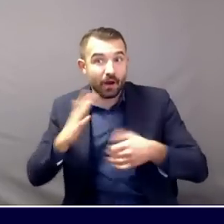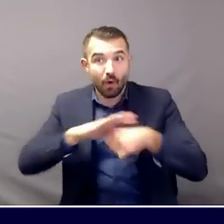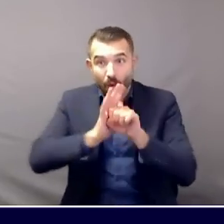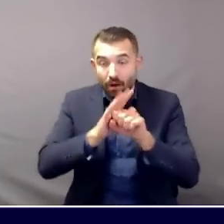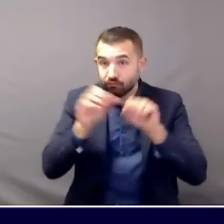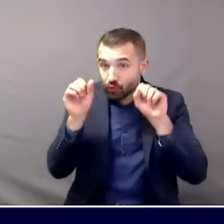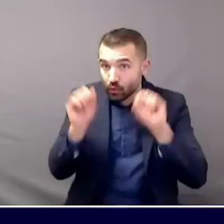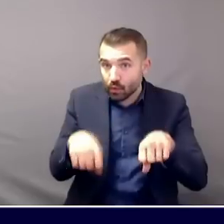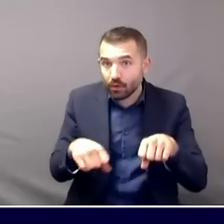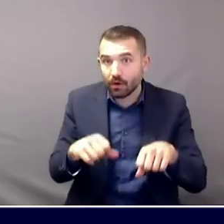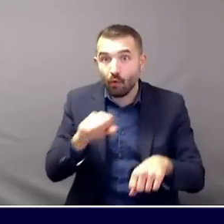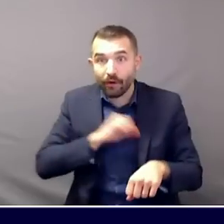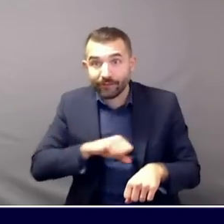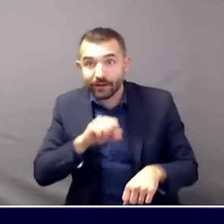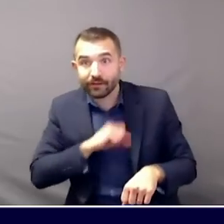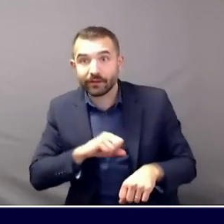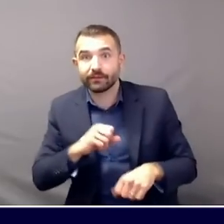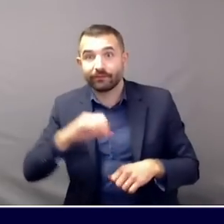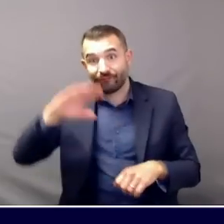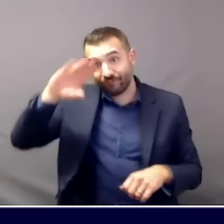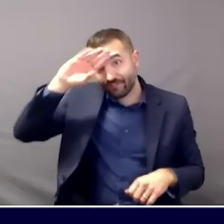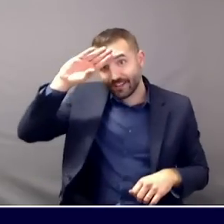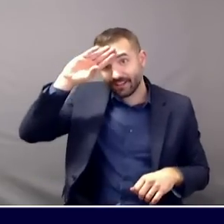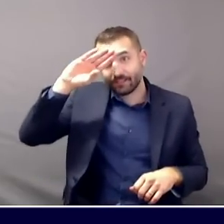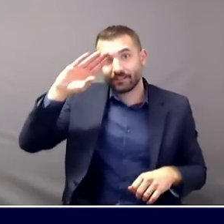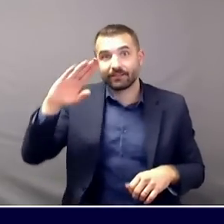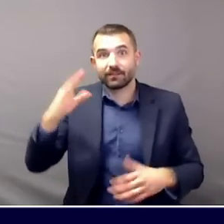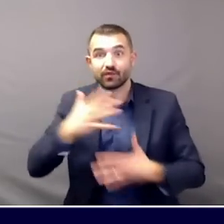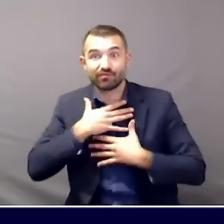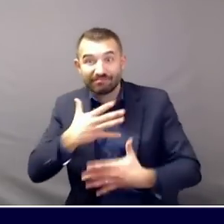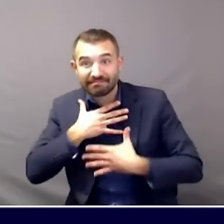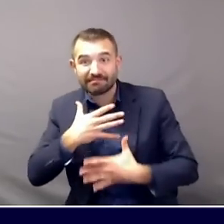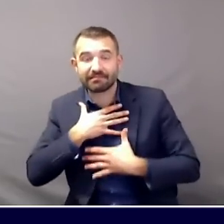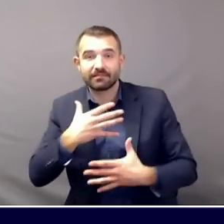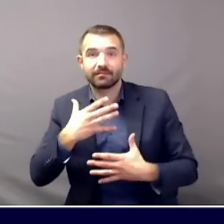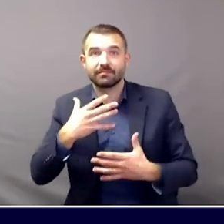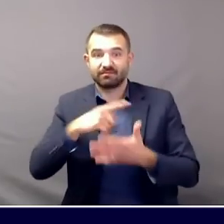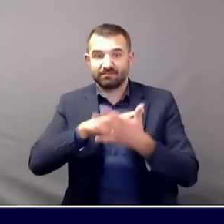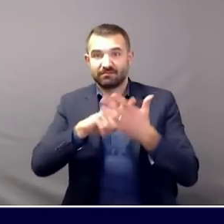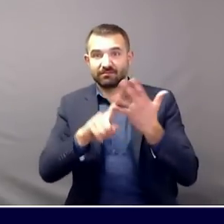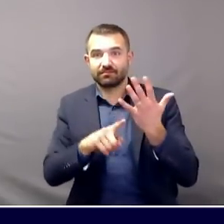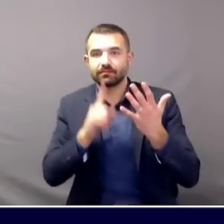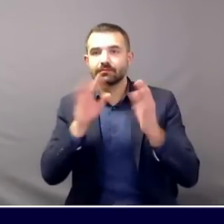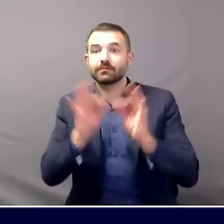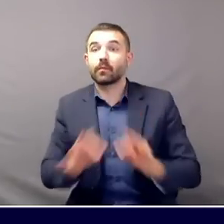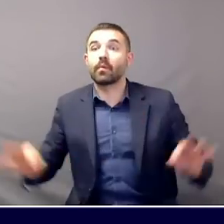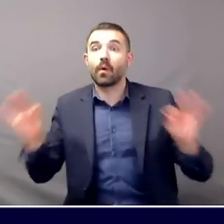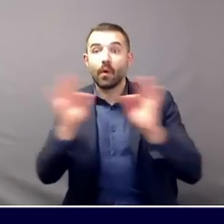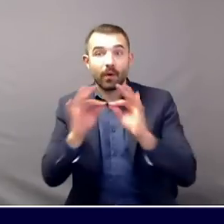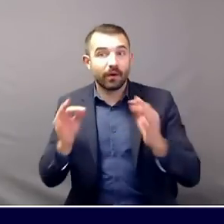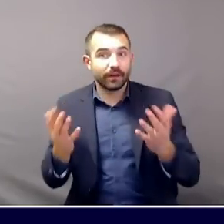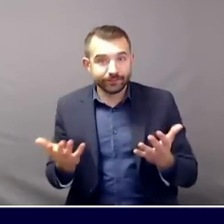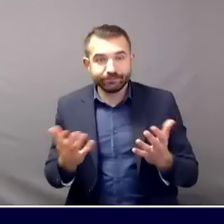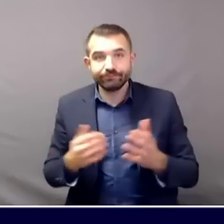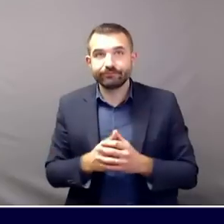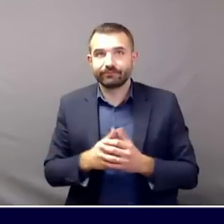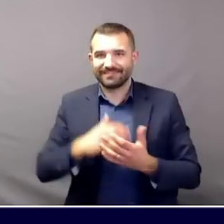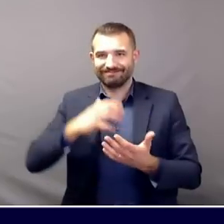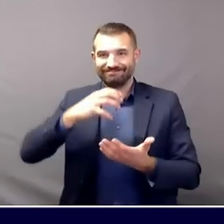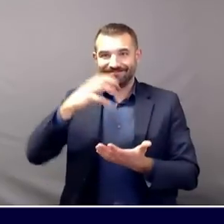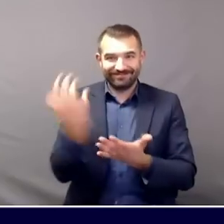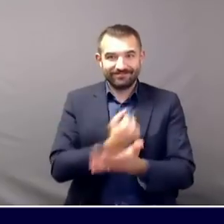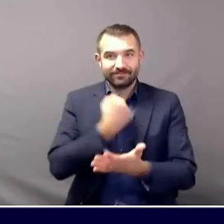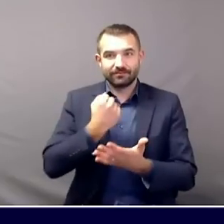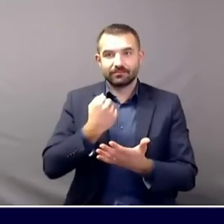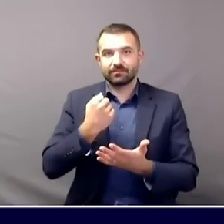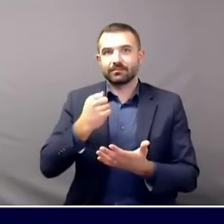a fever, shortness of breath, it is more important than ever that you take advantage of one of the various